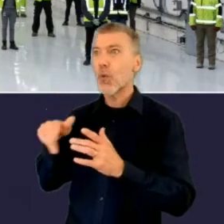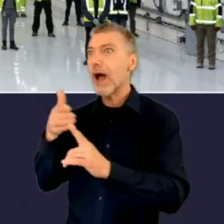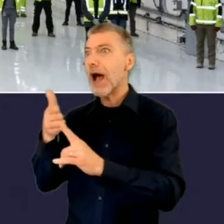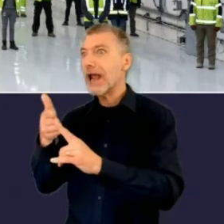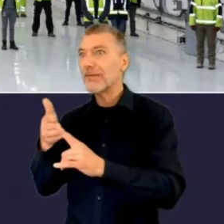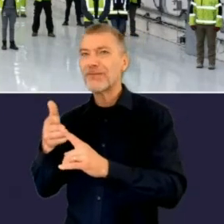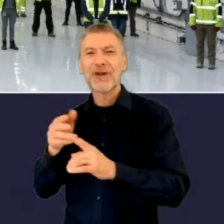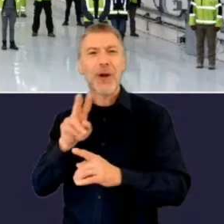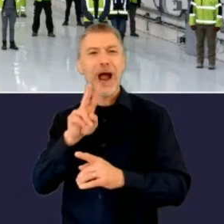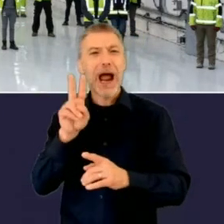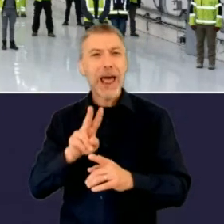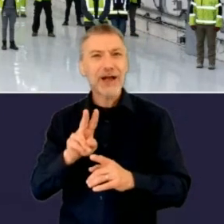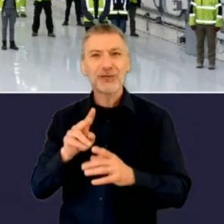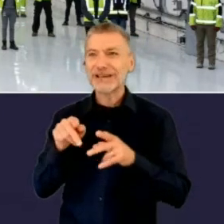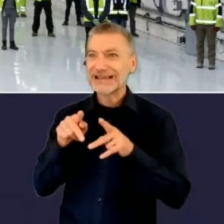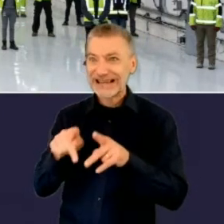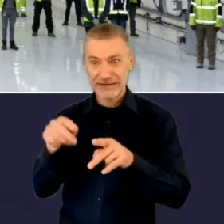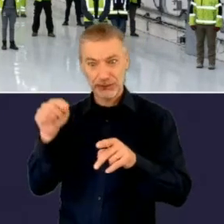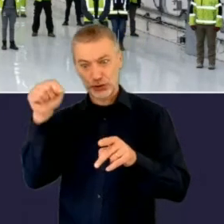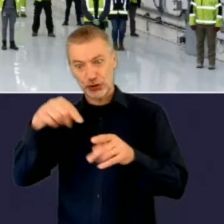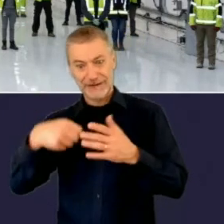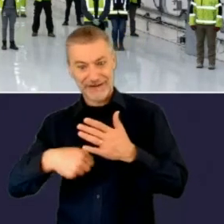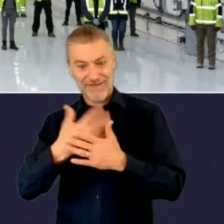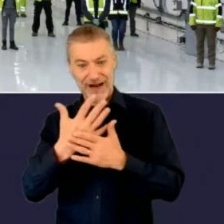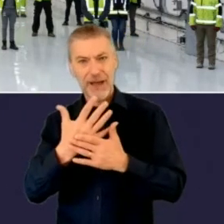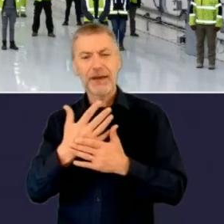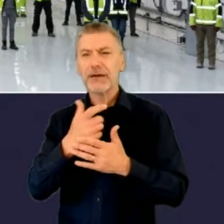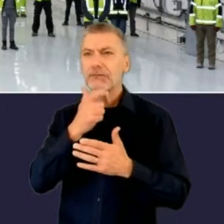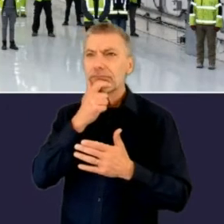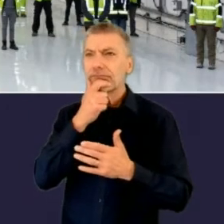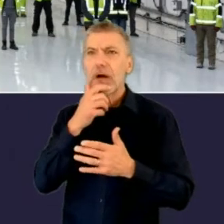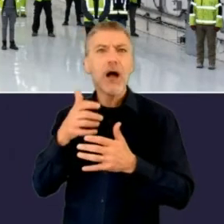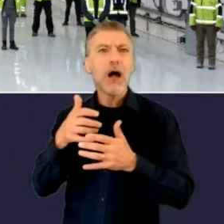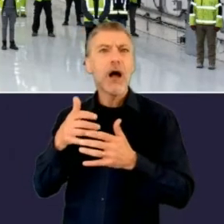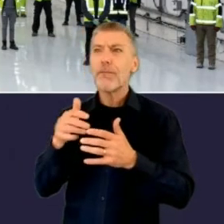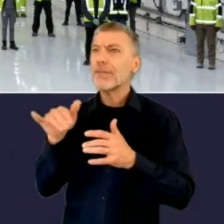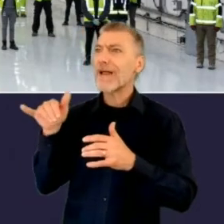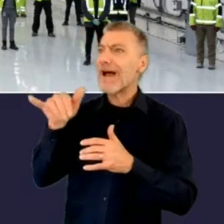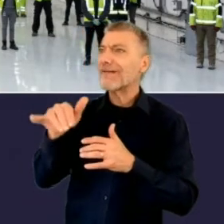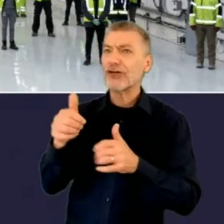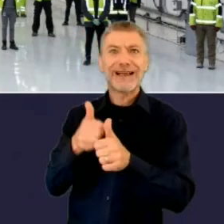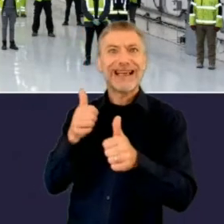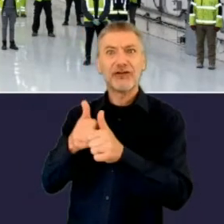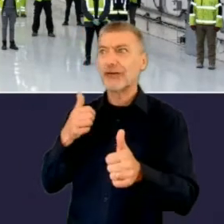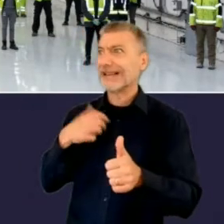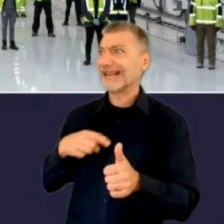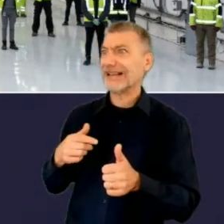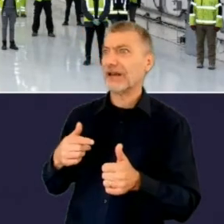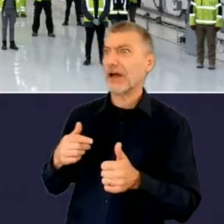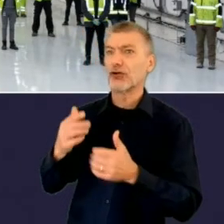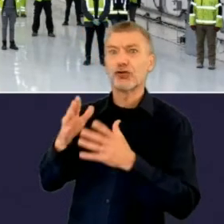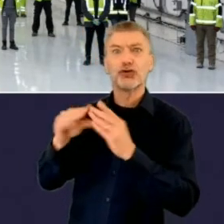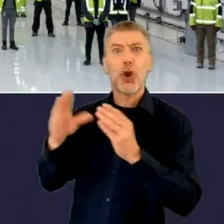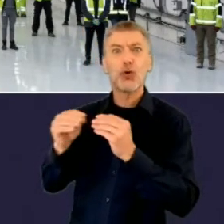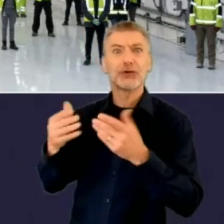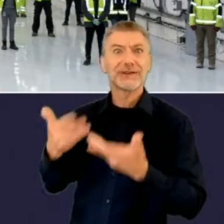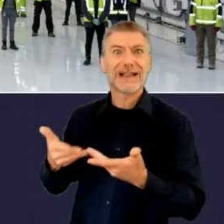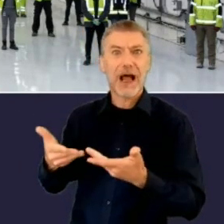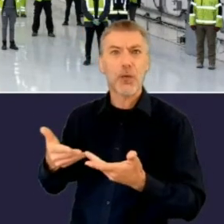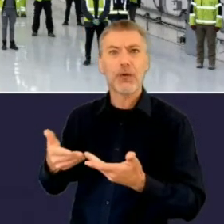still being developed, the aviation industry needed innovative solutions today. So as seen in the video, the testbed is equipped